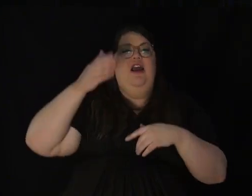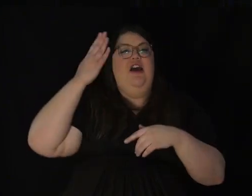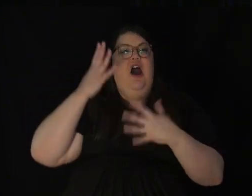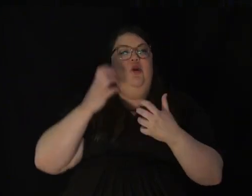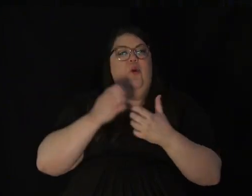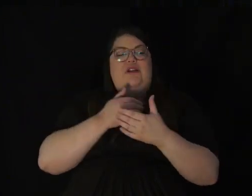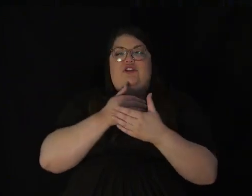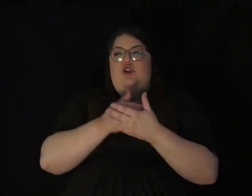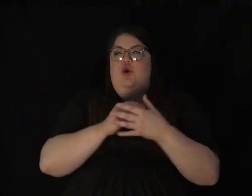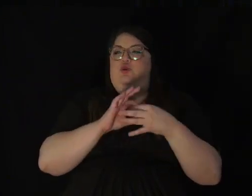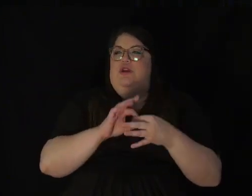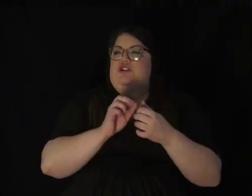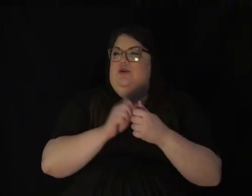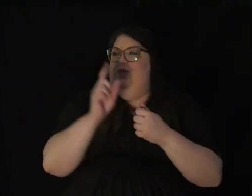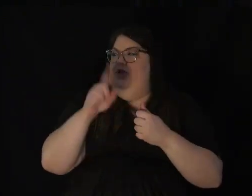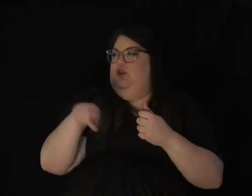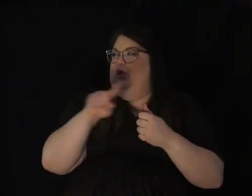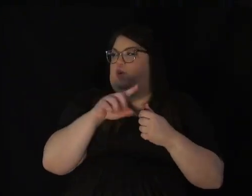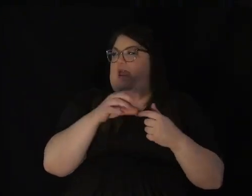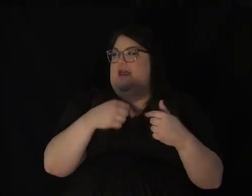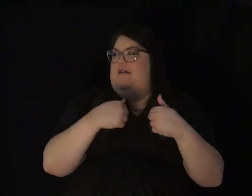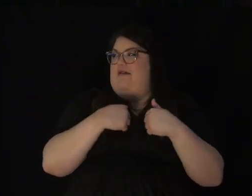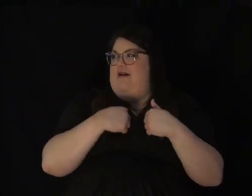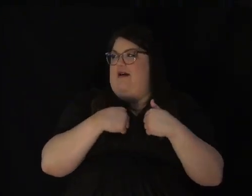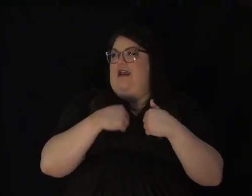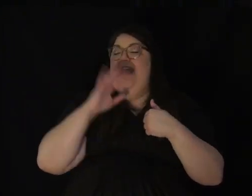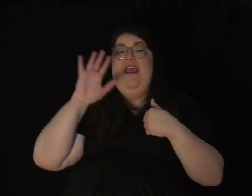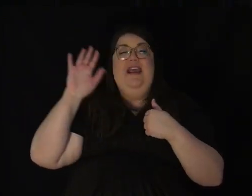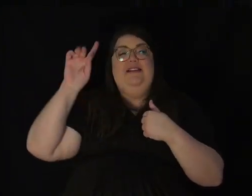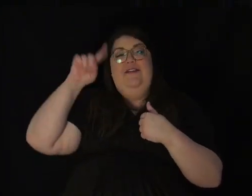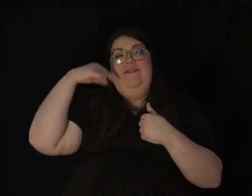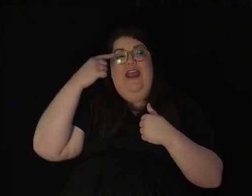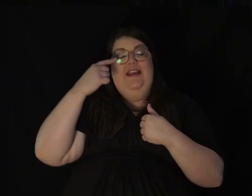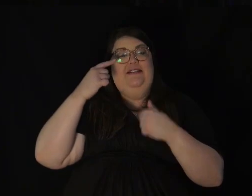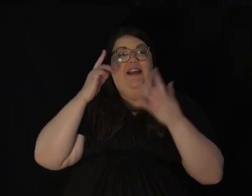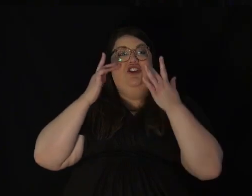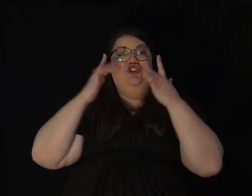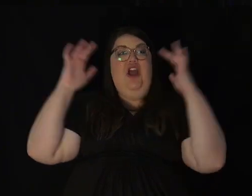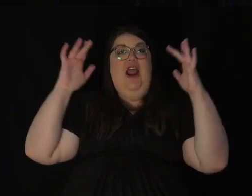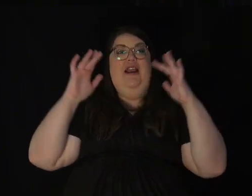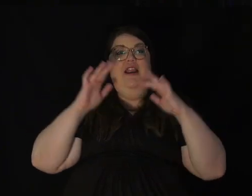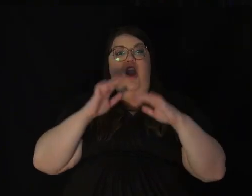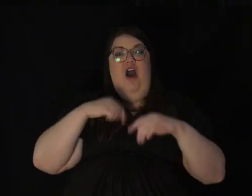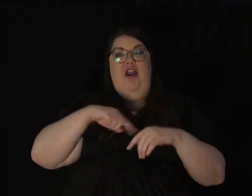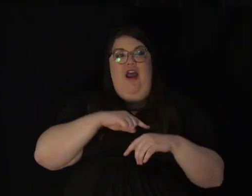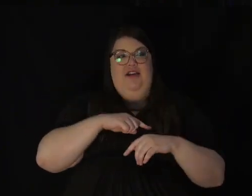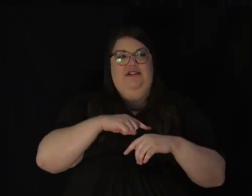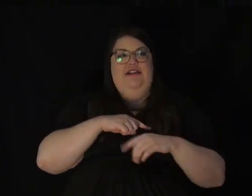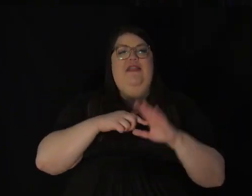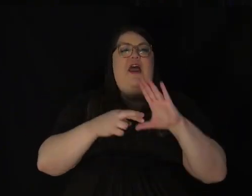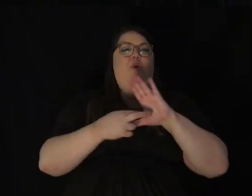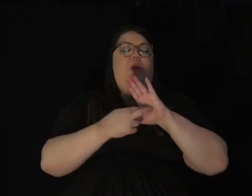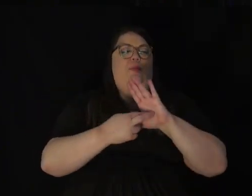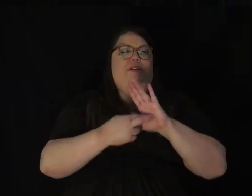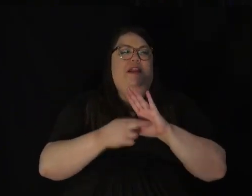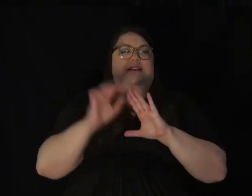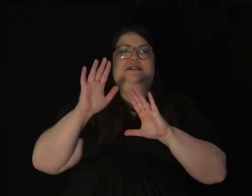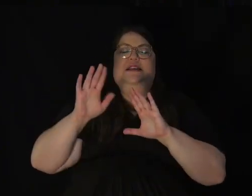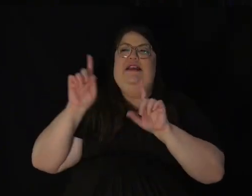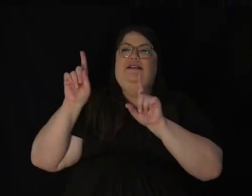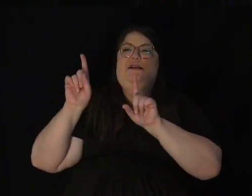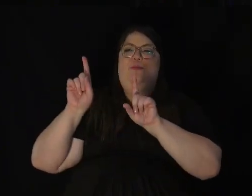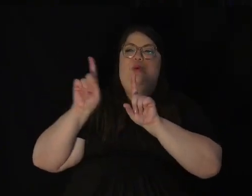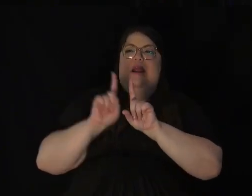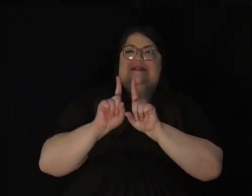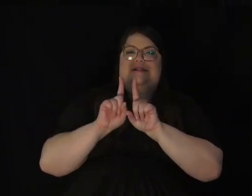I. His face shining on us is representative of his presence with us. When